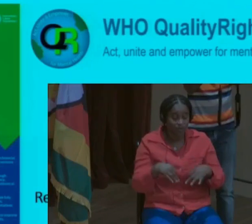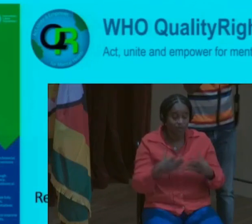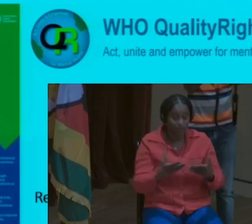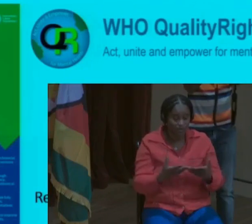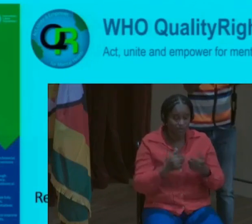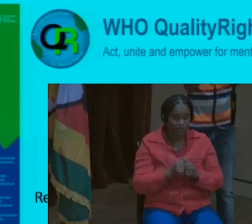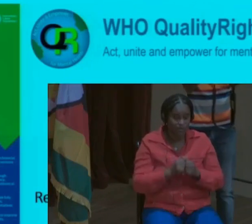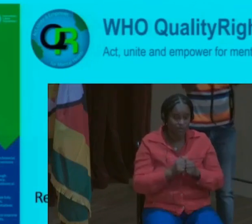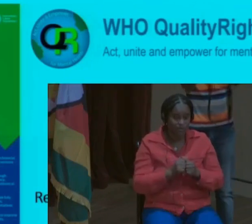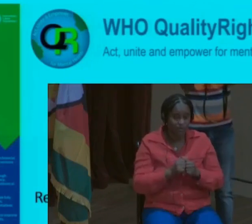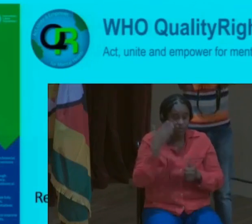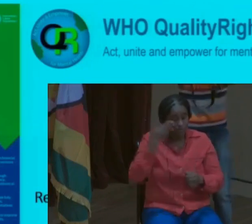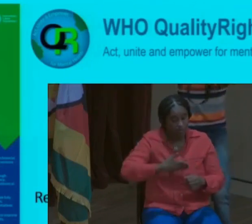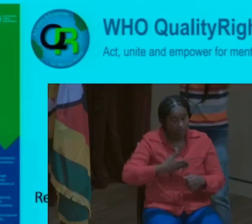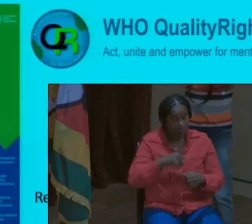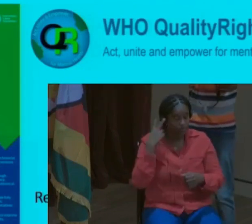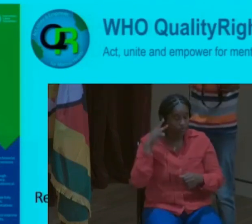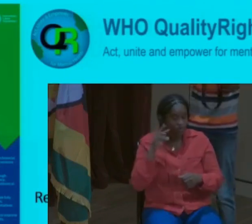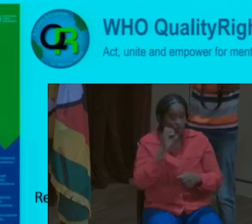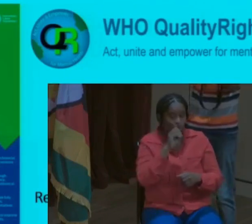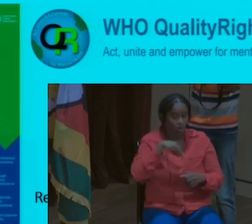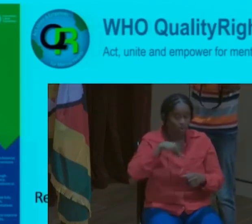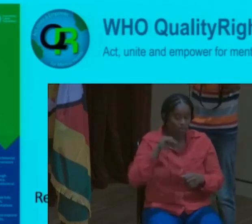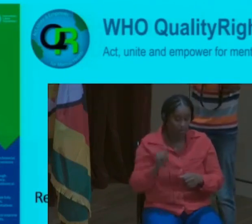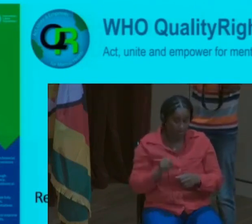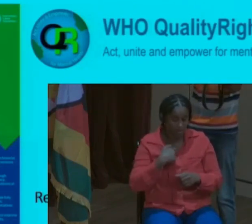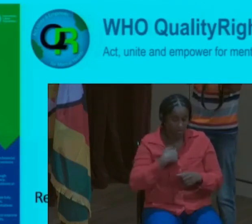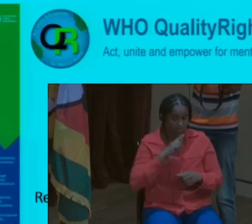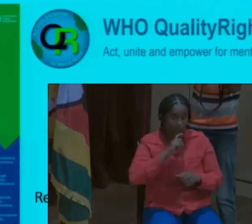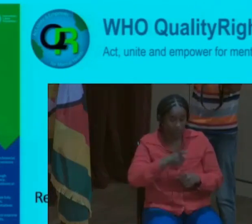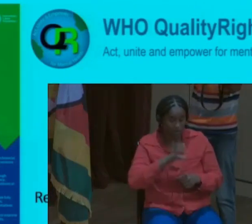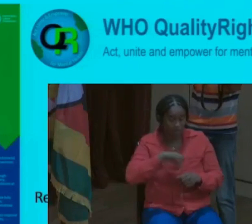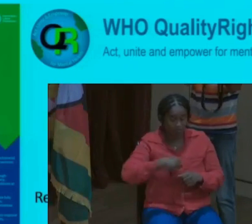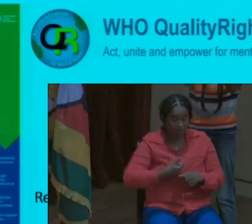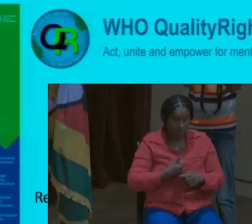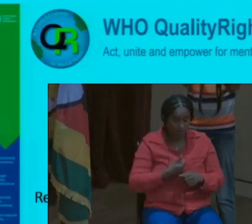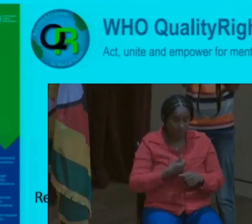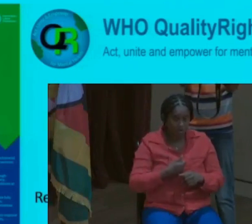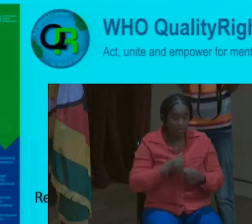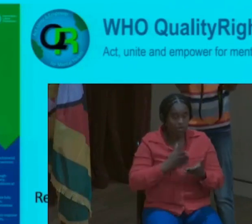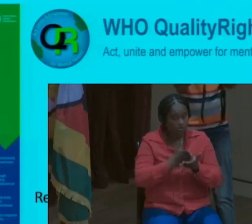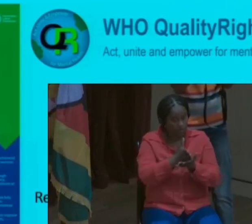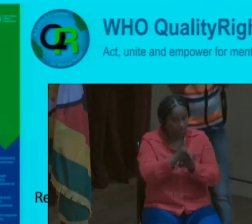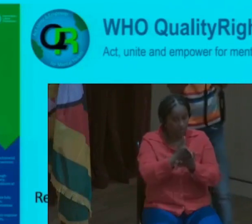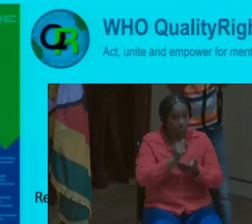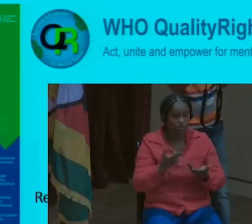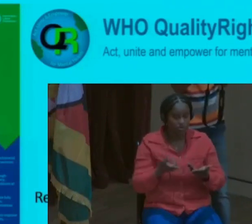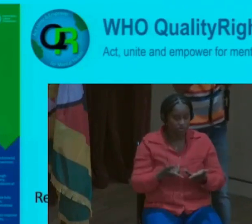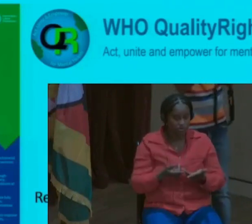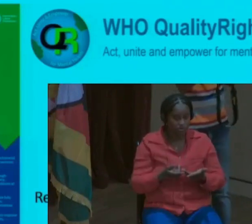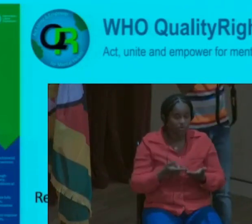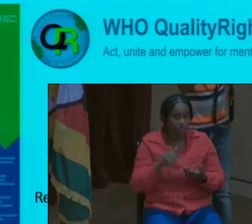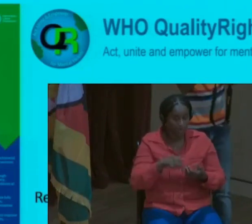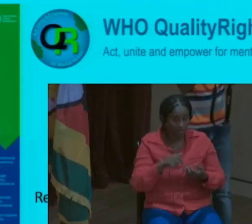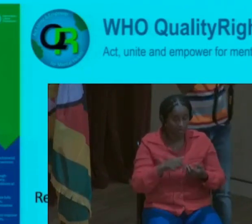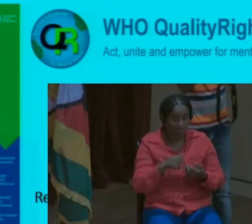that I would encourage Cabo Verde to take up. I think it is about improving the quality and the